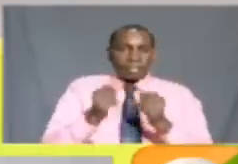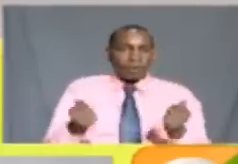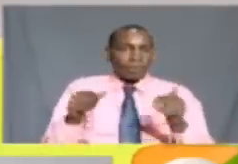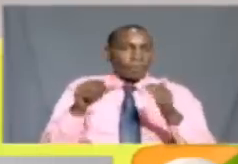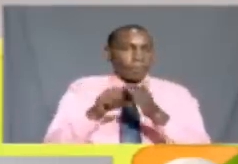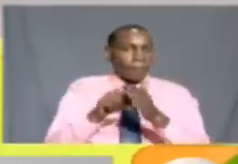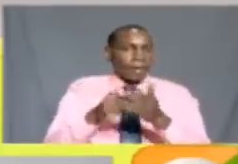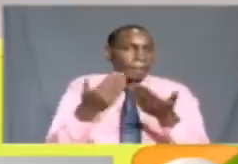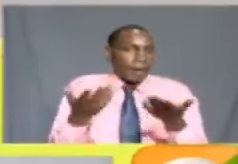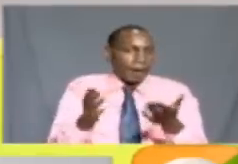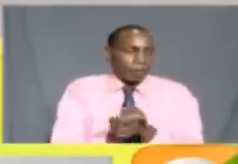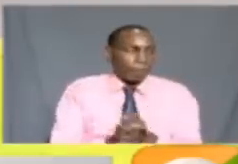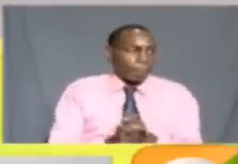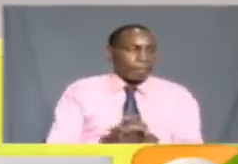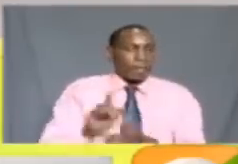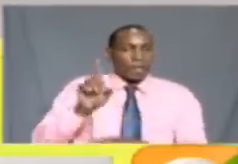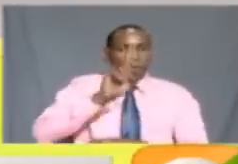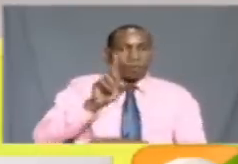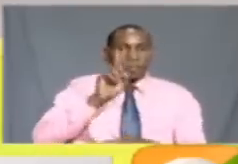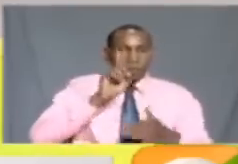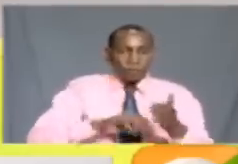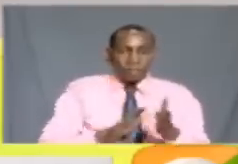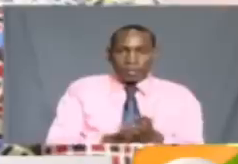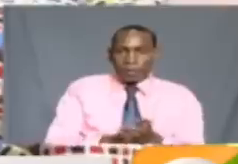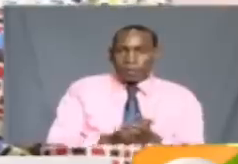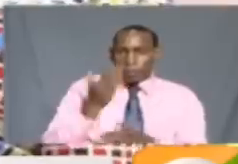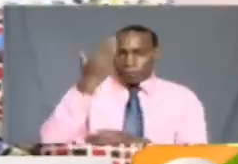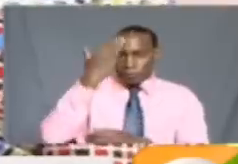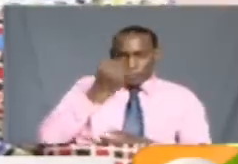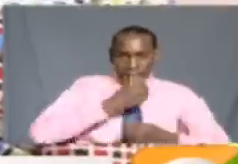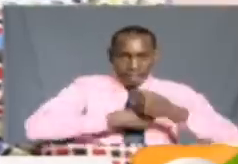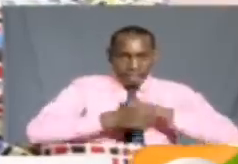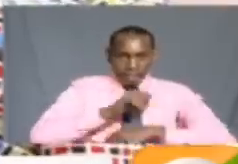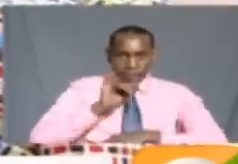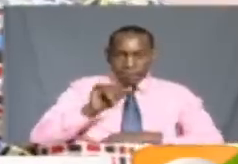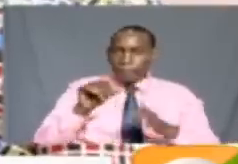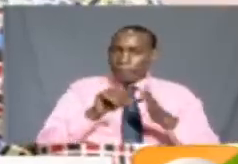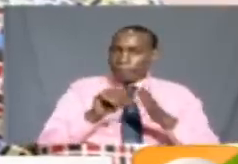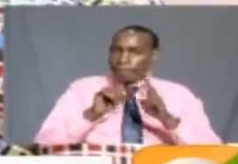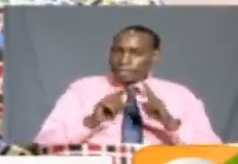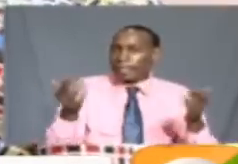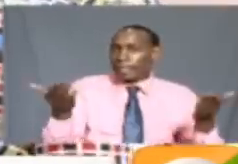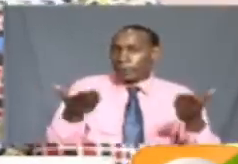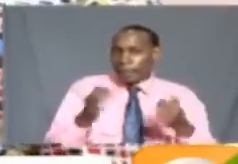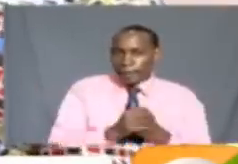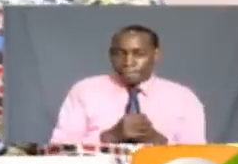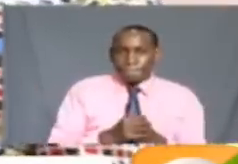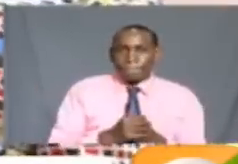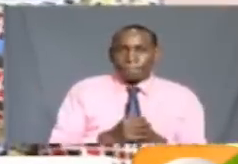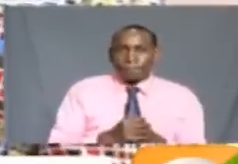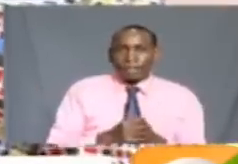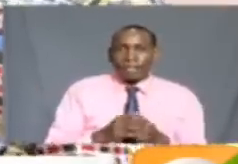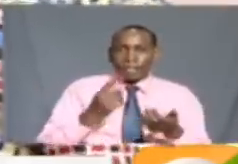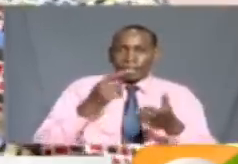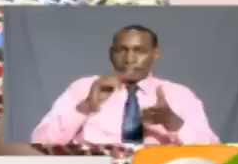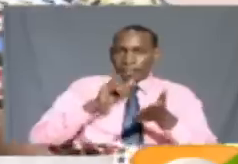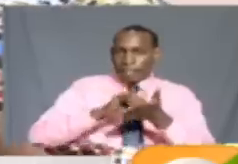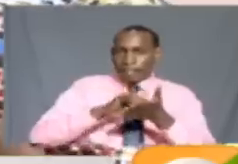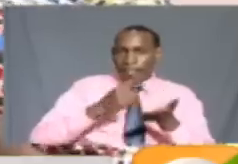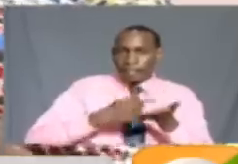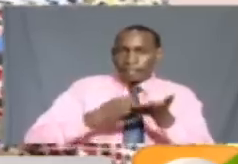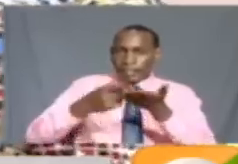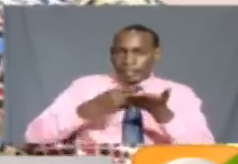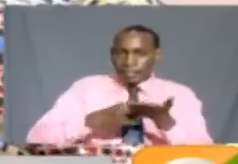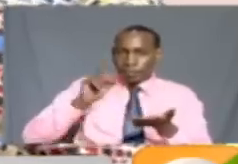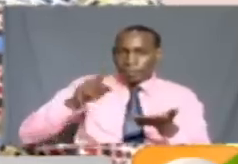generation? So now the question is, why are they saying that? You know, when did the rain start beating us? See, and that's the conversation that we need